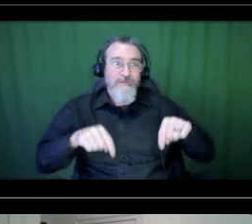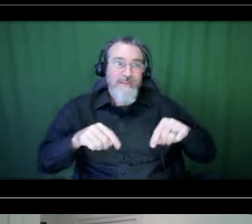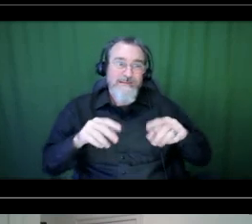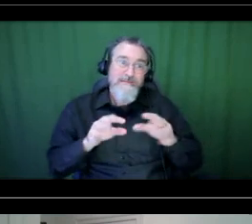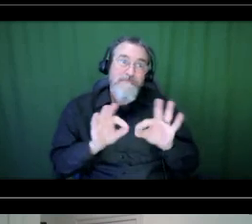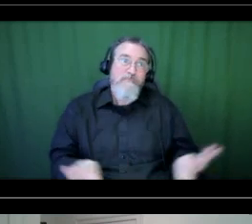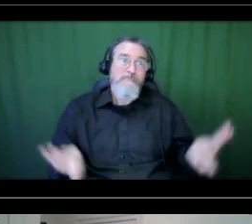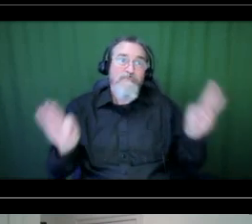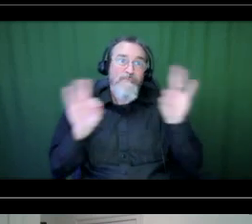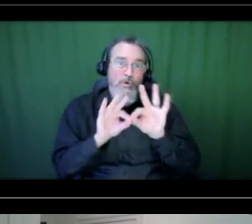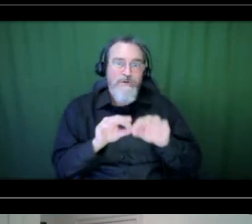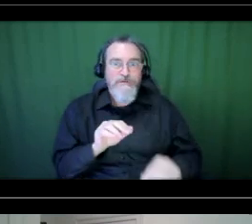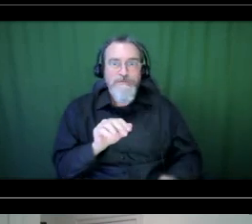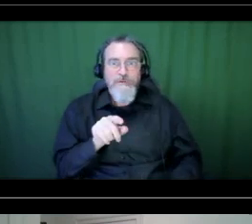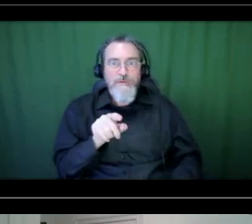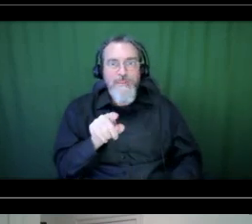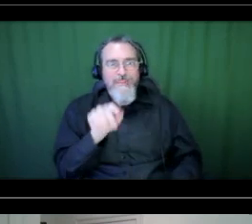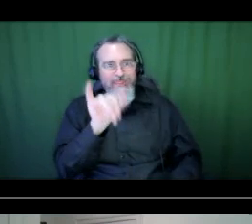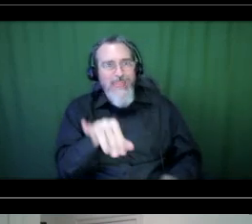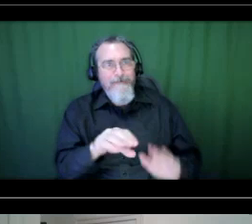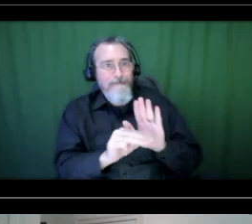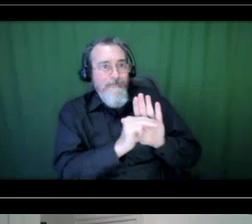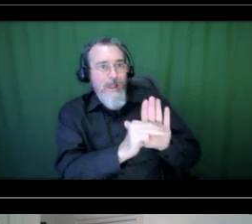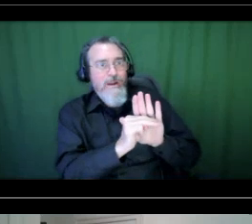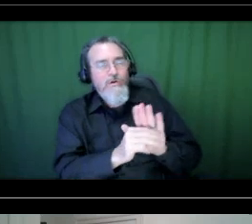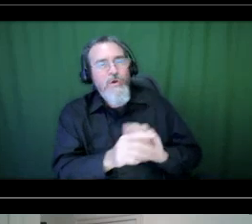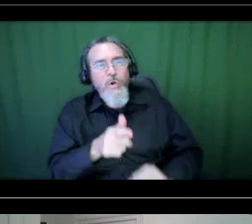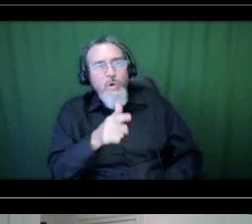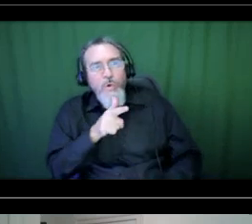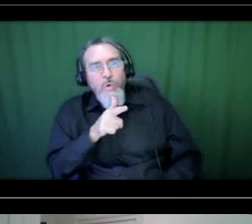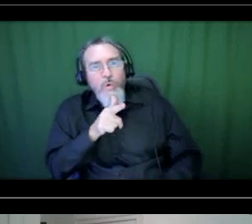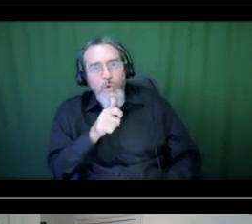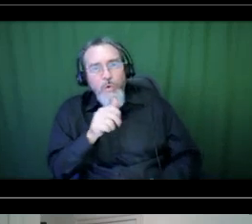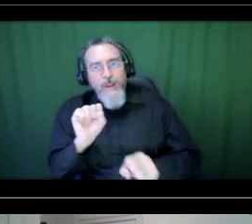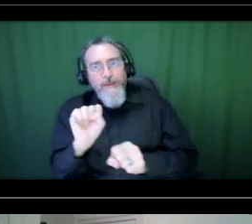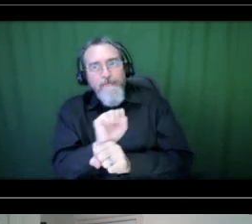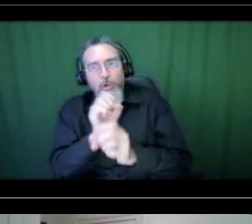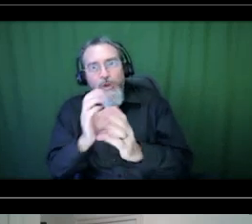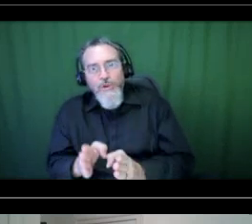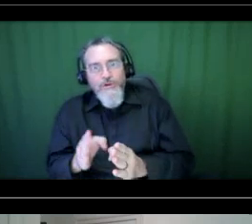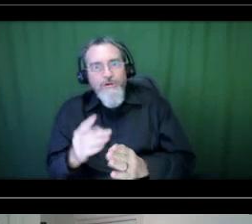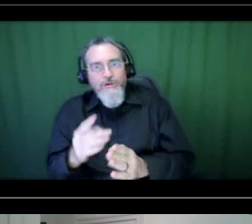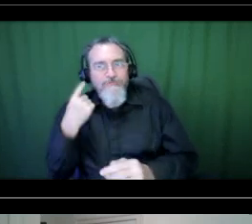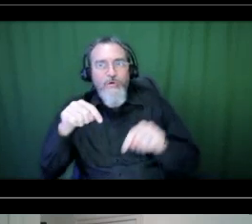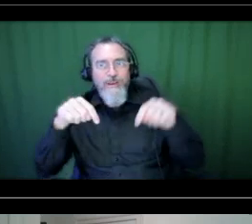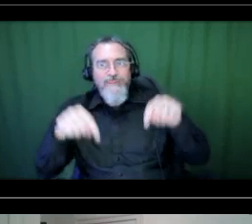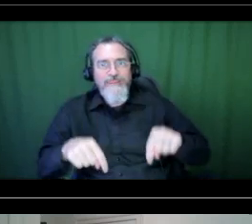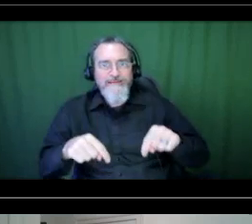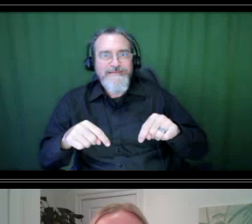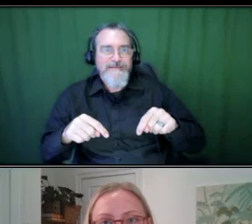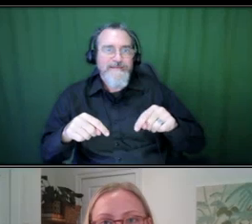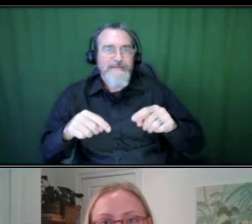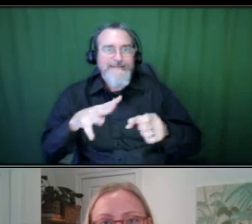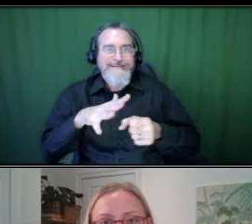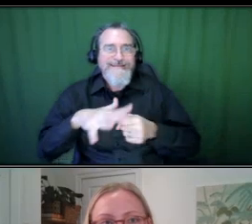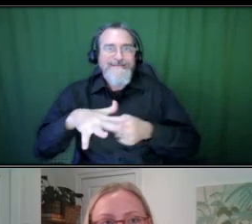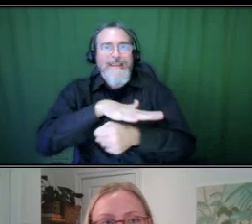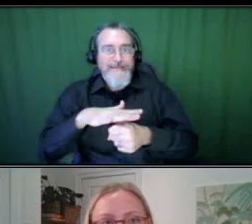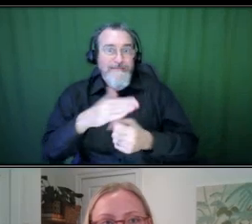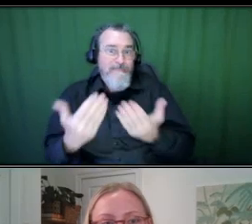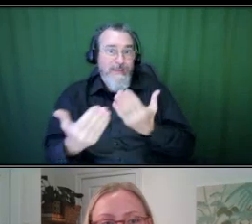as that scalable model, you think about who is the employer or employers in this space, that if you could just breathe out a little bit more